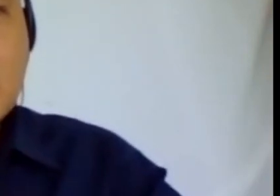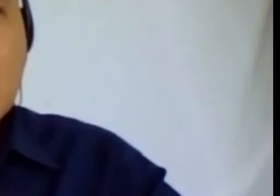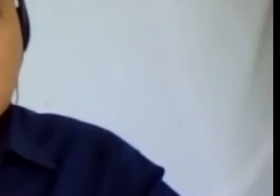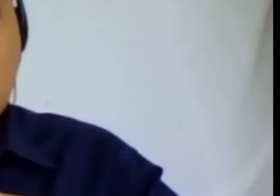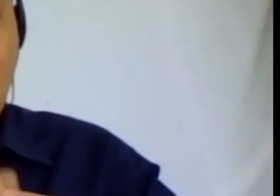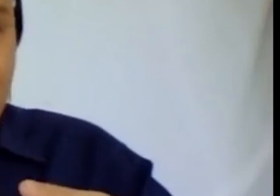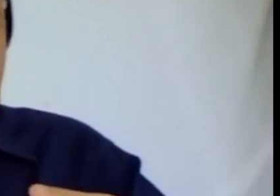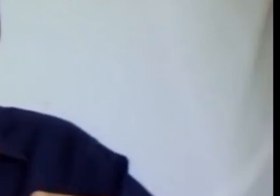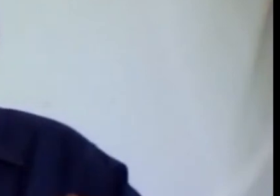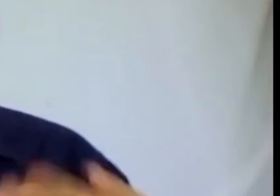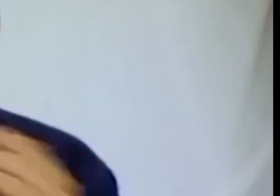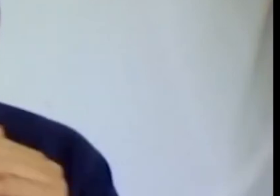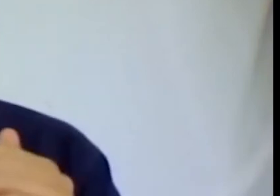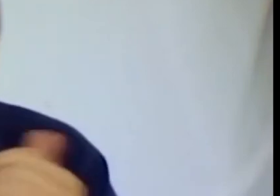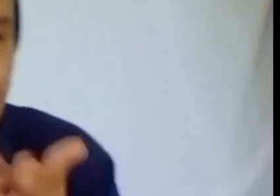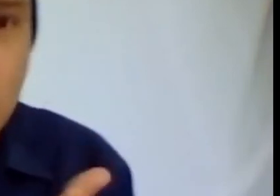Okay?